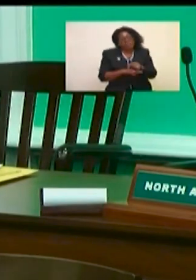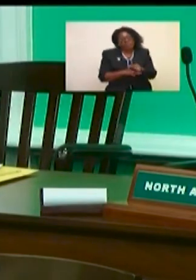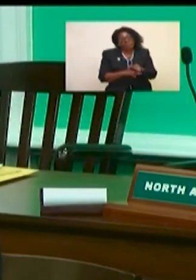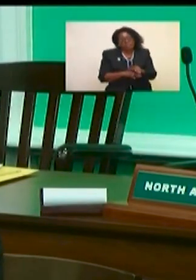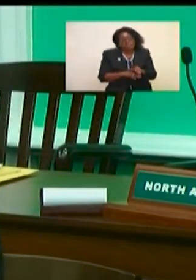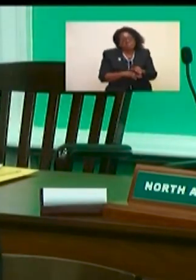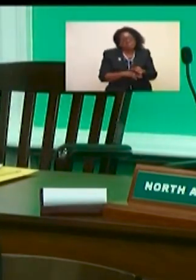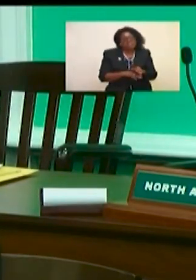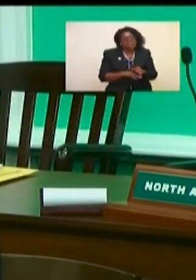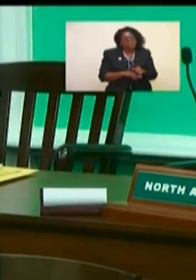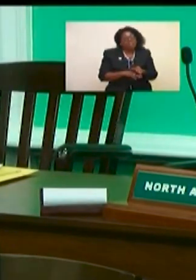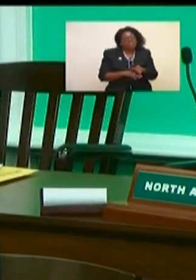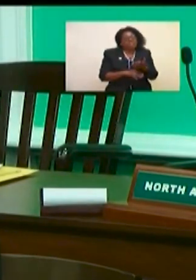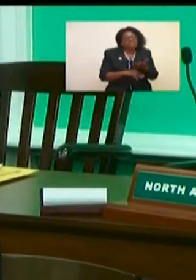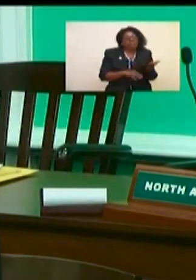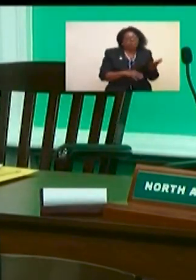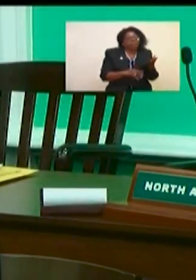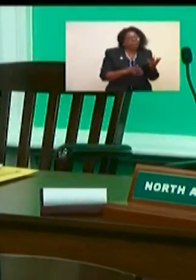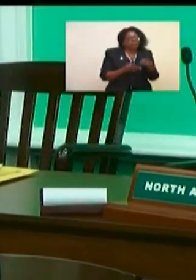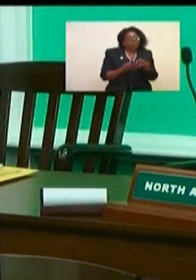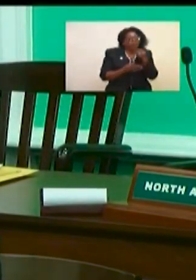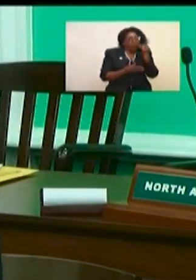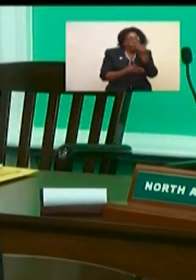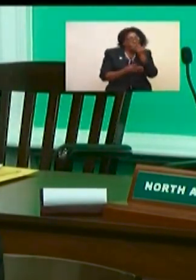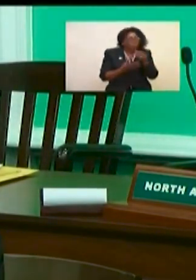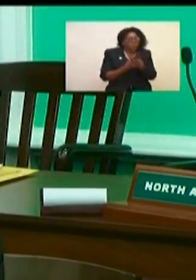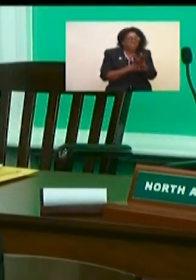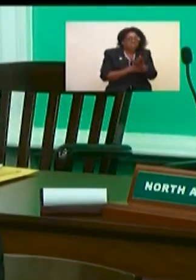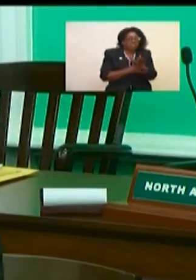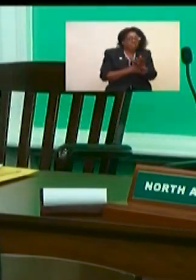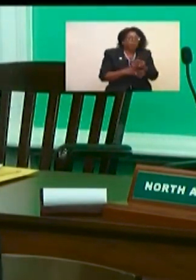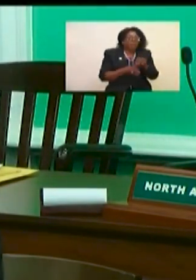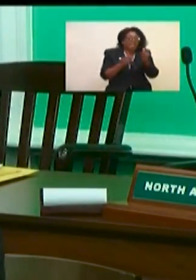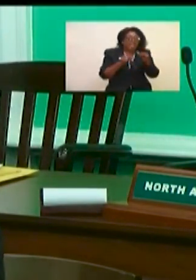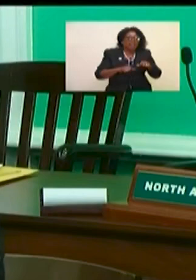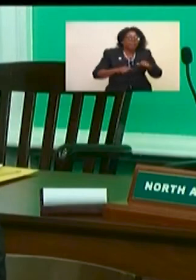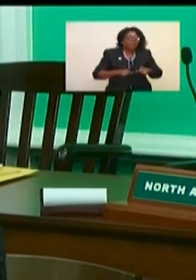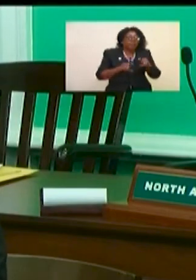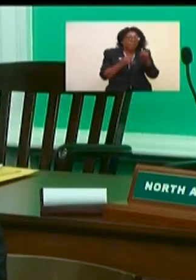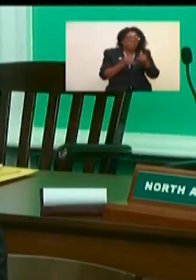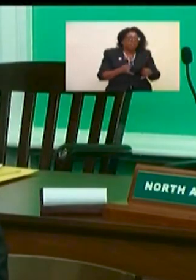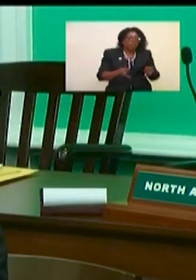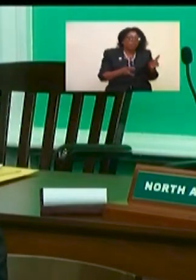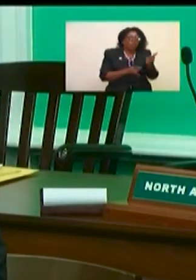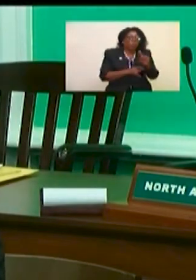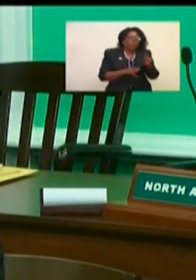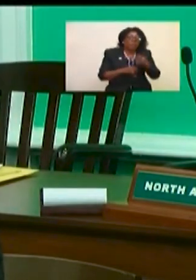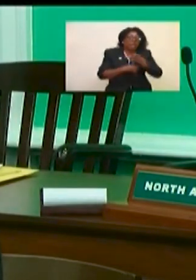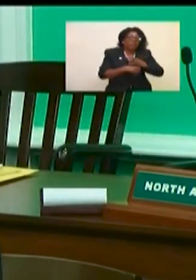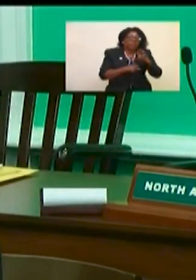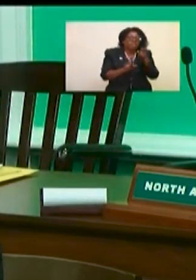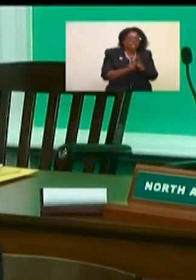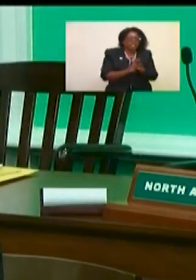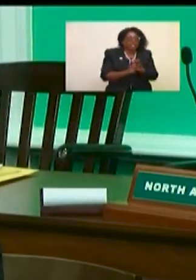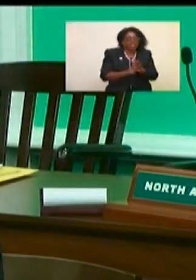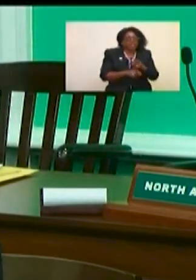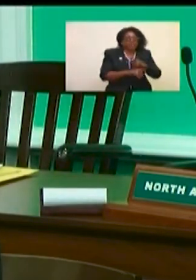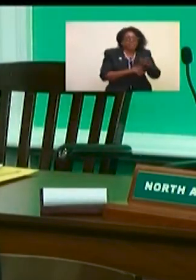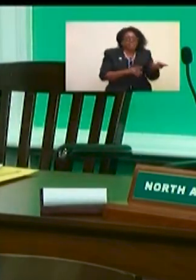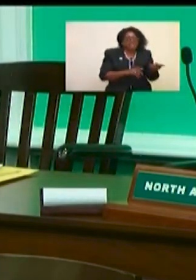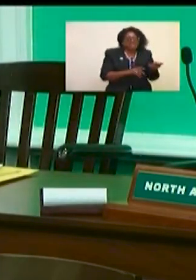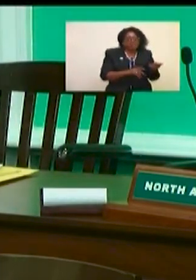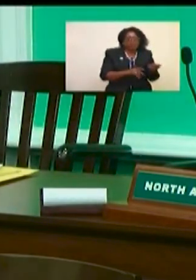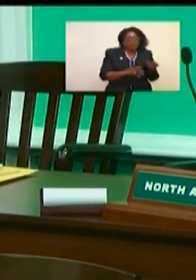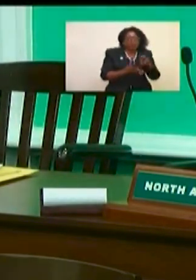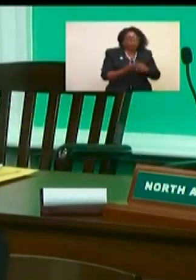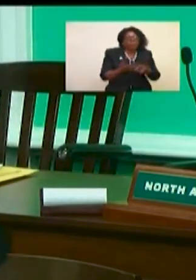non-food agriculture production, you are able to identify where we have changed the percentage of what we have been importing.